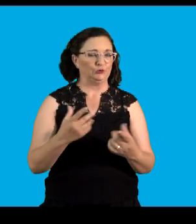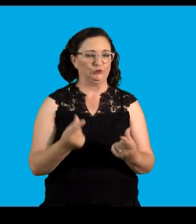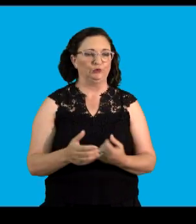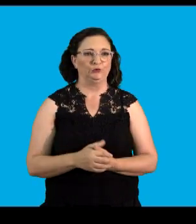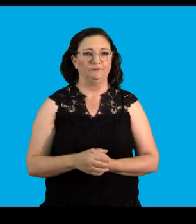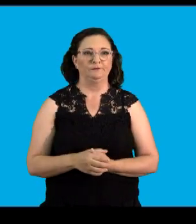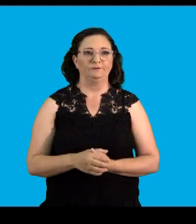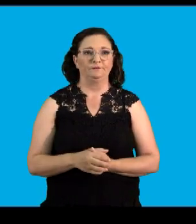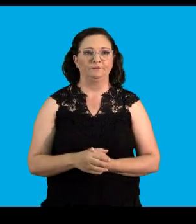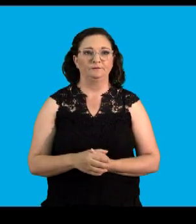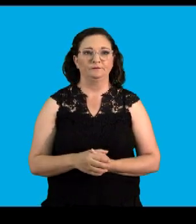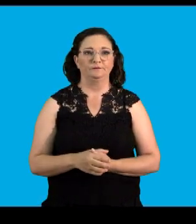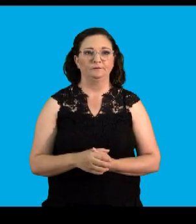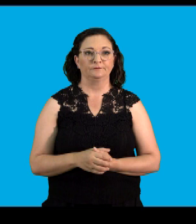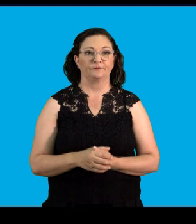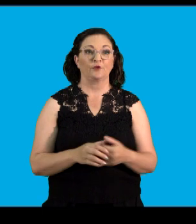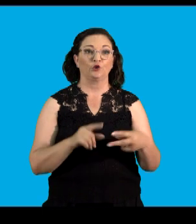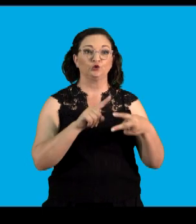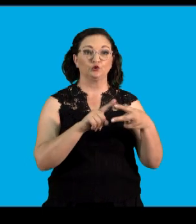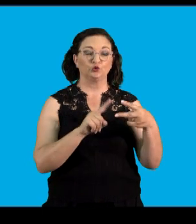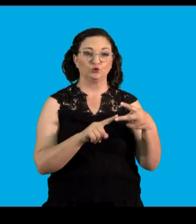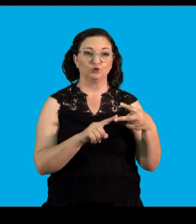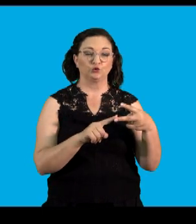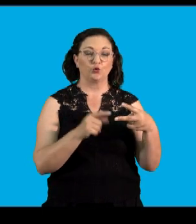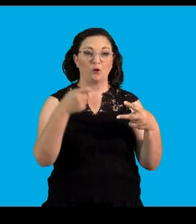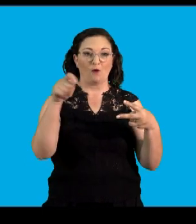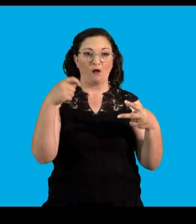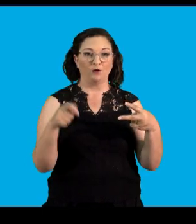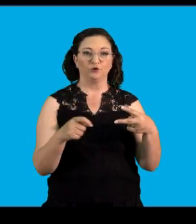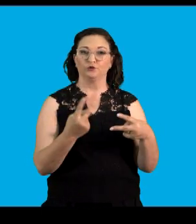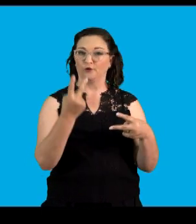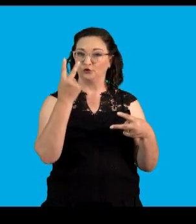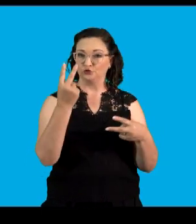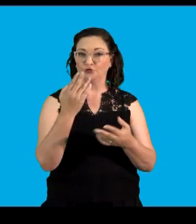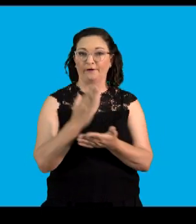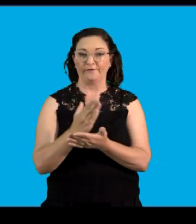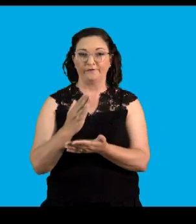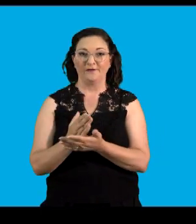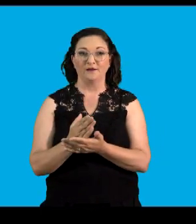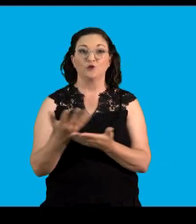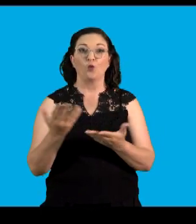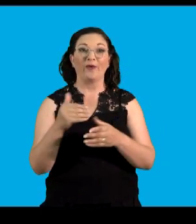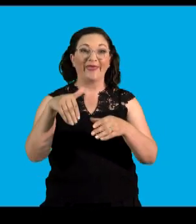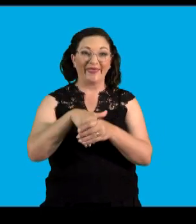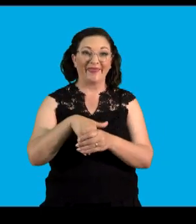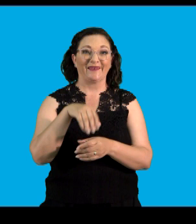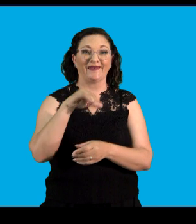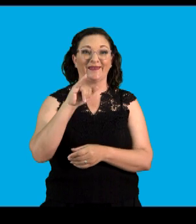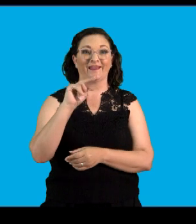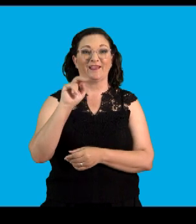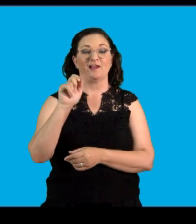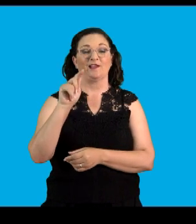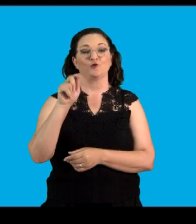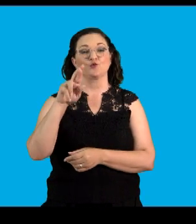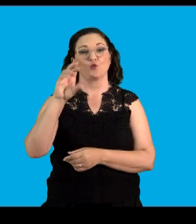be awarded 2 marks for 2 facts in the introduction. So in introduction, it's 2 marks for 2